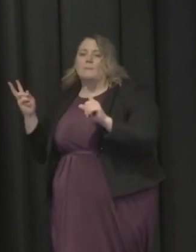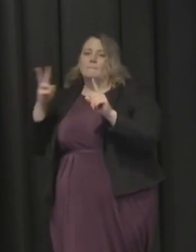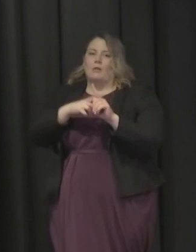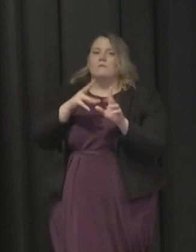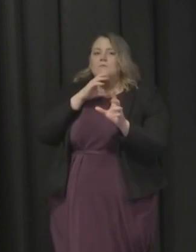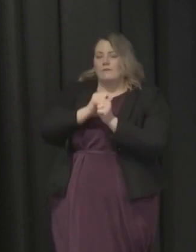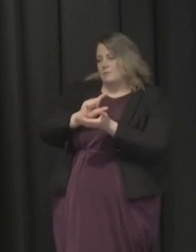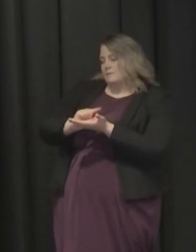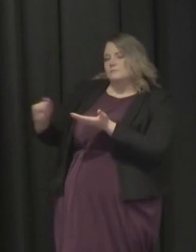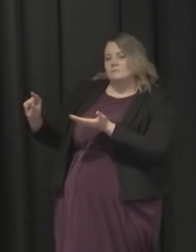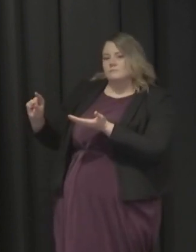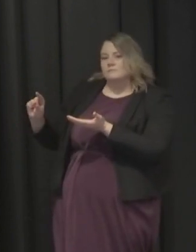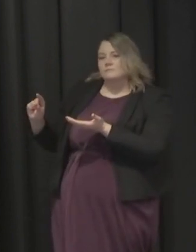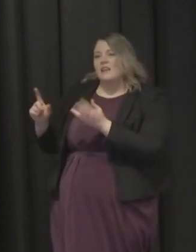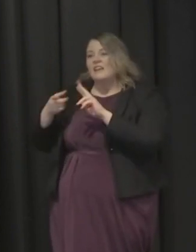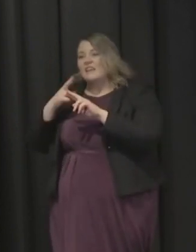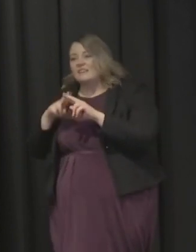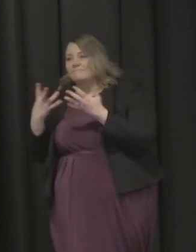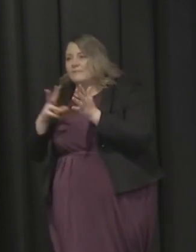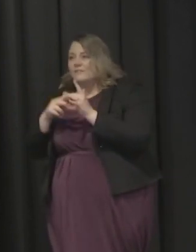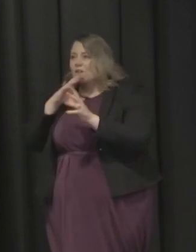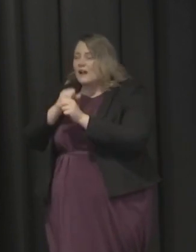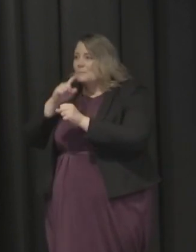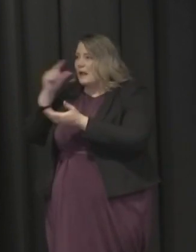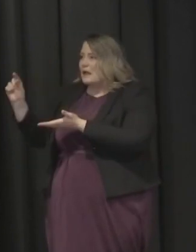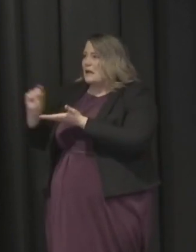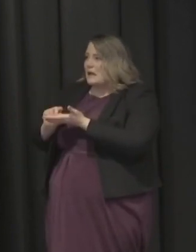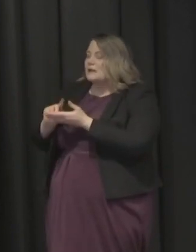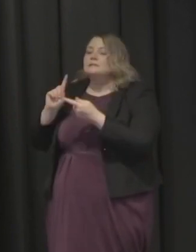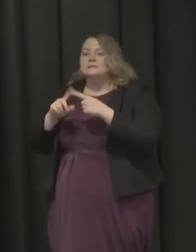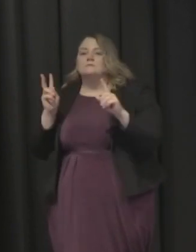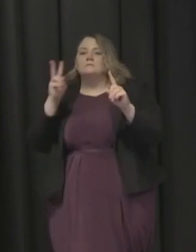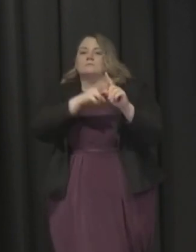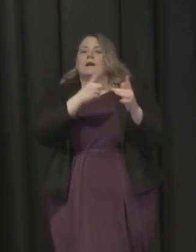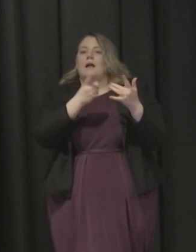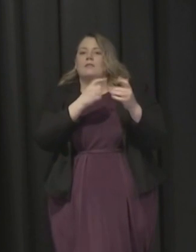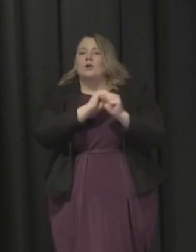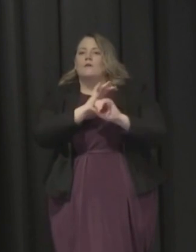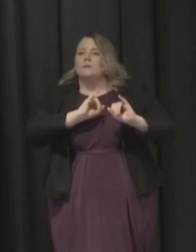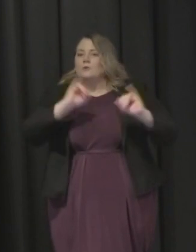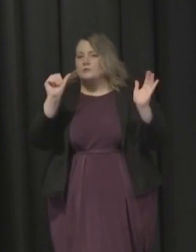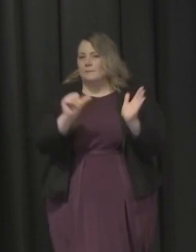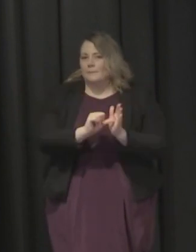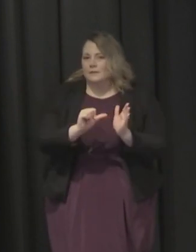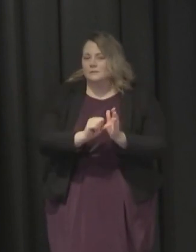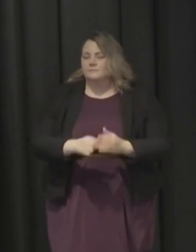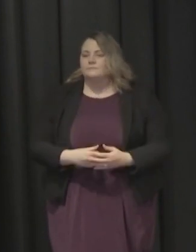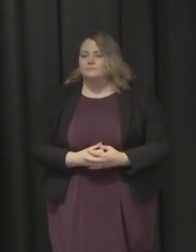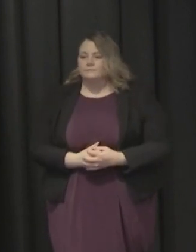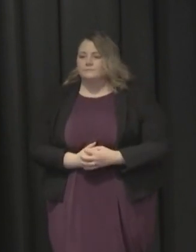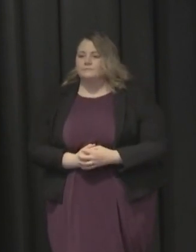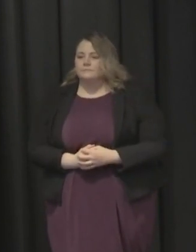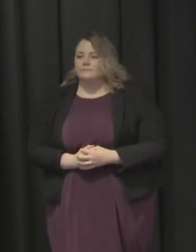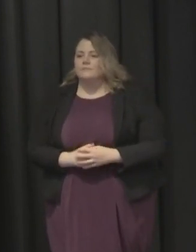with its practice of co-funding business support packages in Victoria and refused to contribute to this industry. It